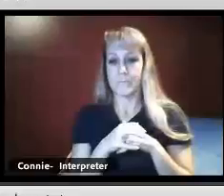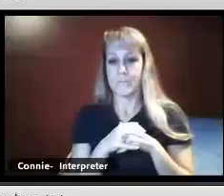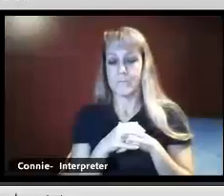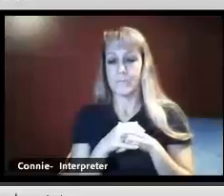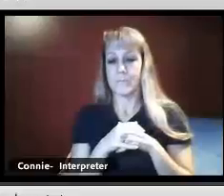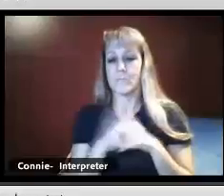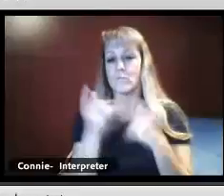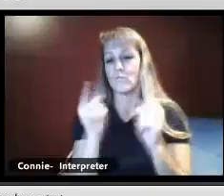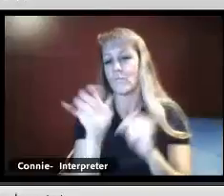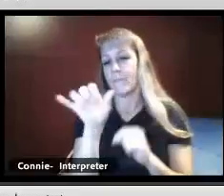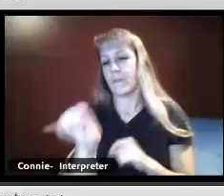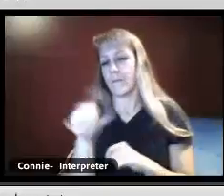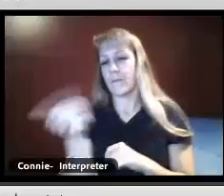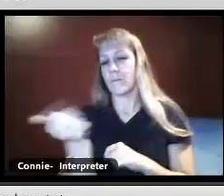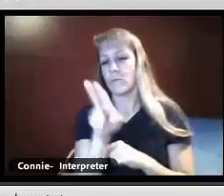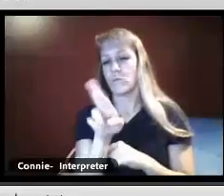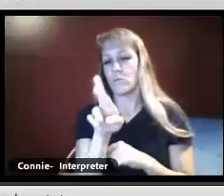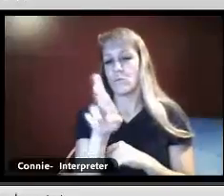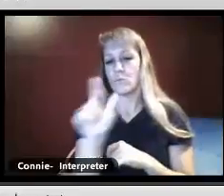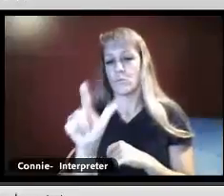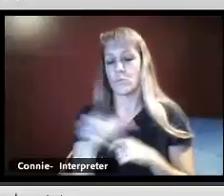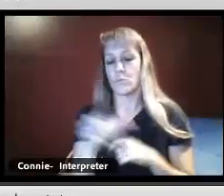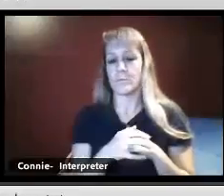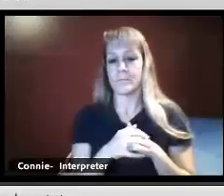Try that URL.